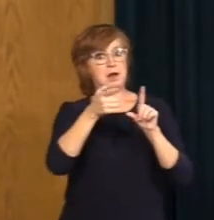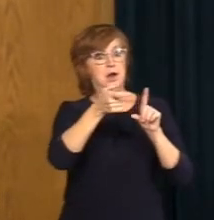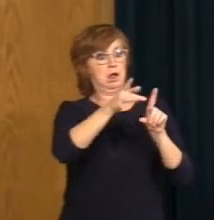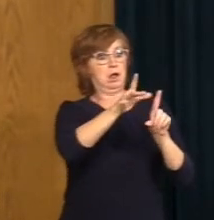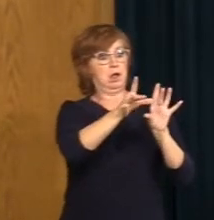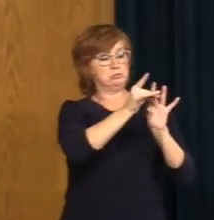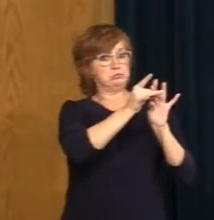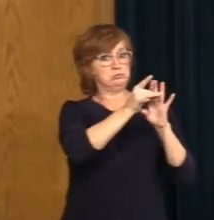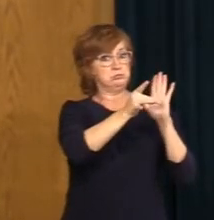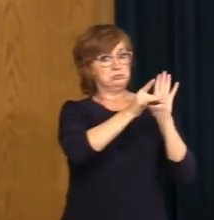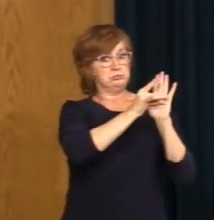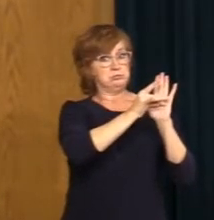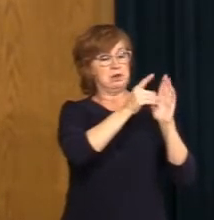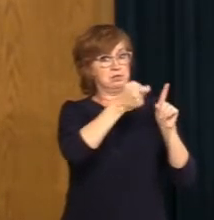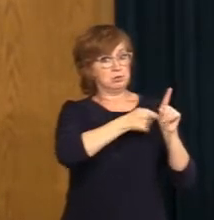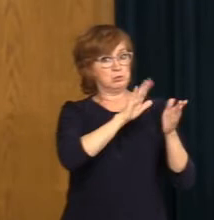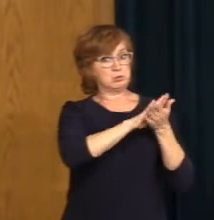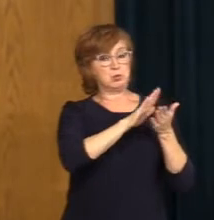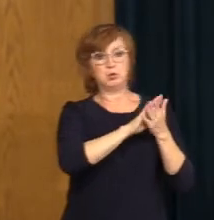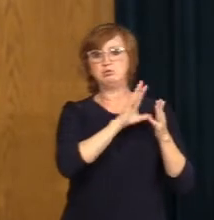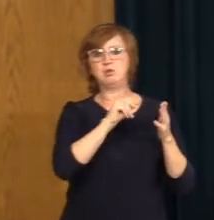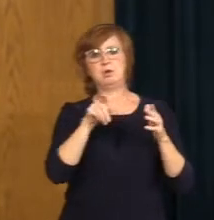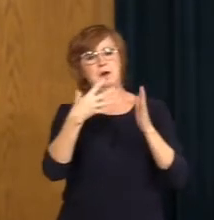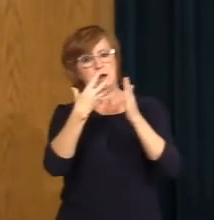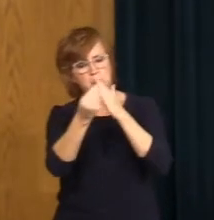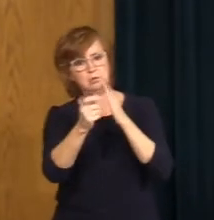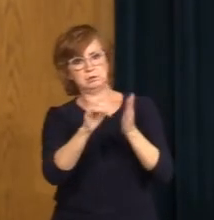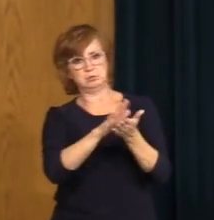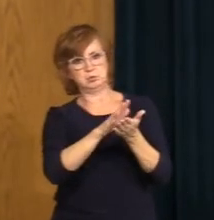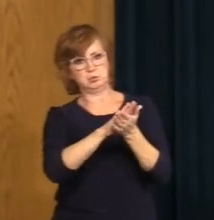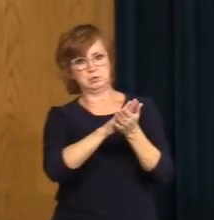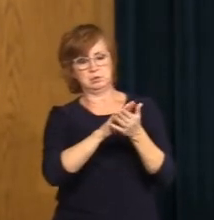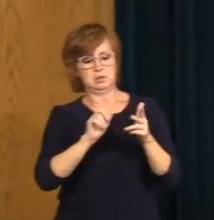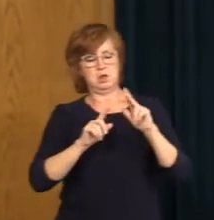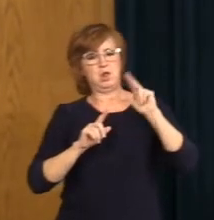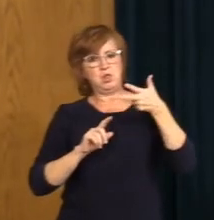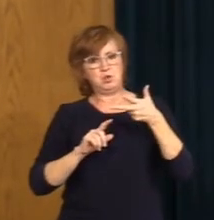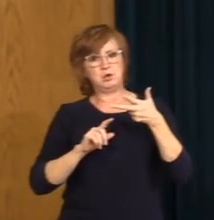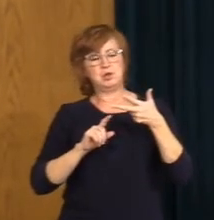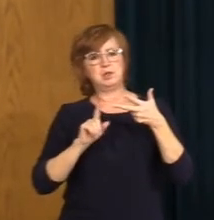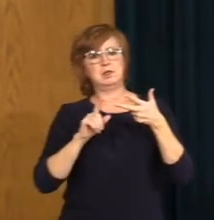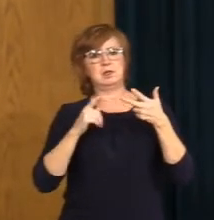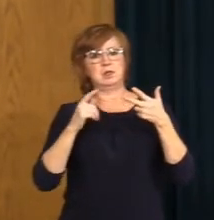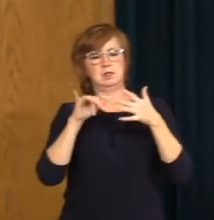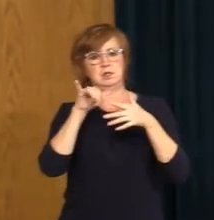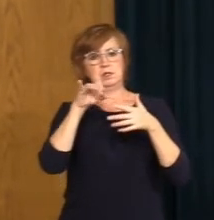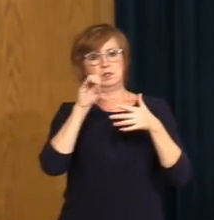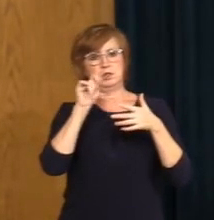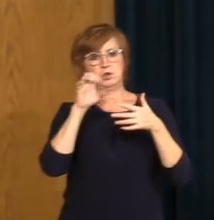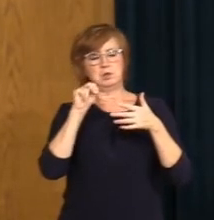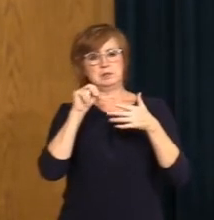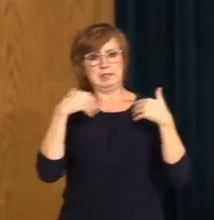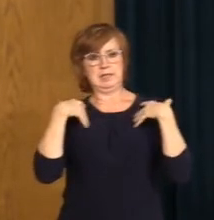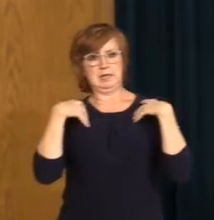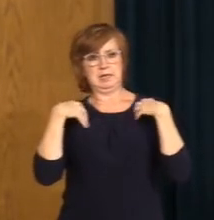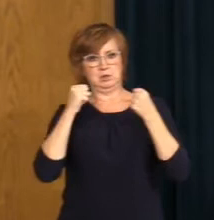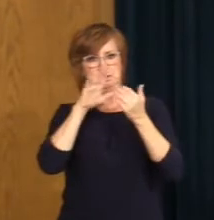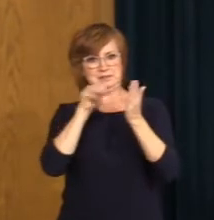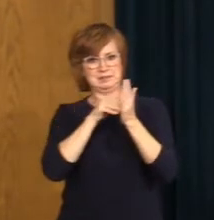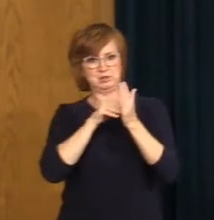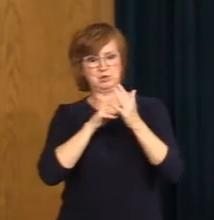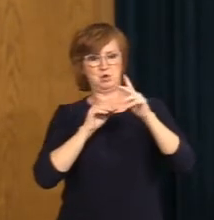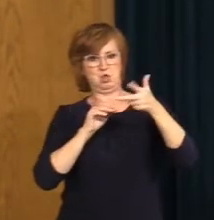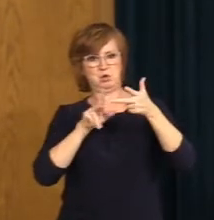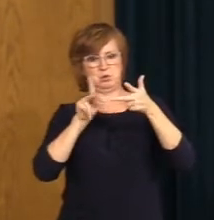cases linked to Yorkton Regional Health Center. Again, transmission happened outside the health center. But of course, whenever there's an active public health investigation, it